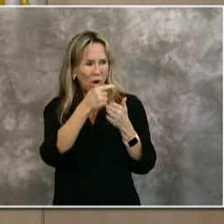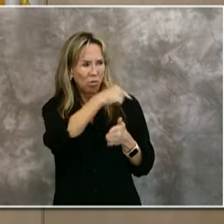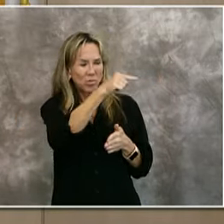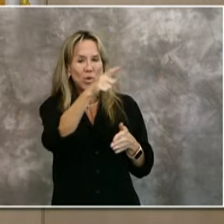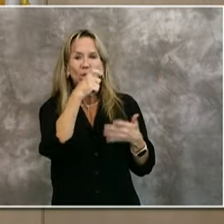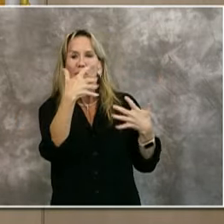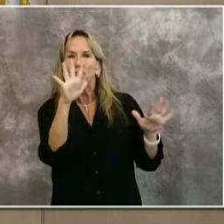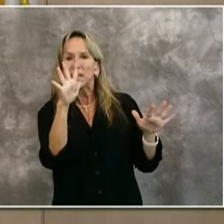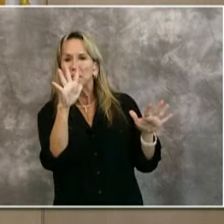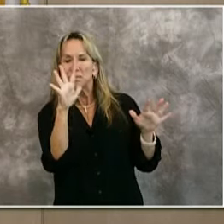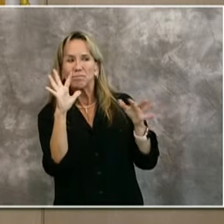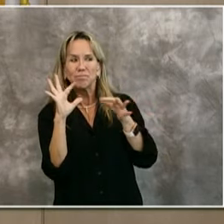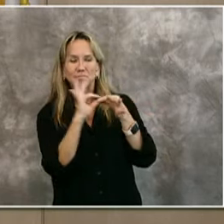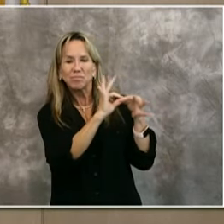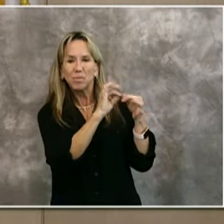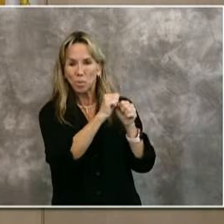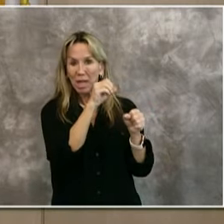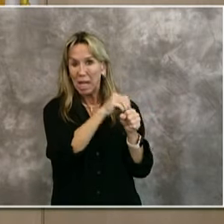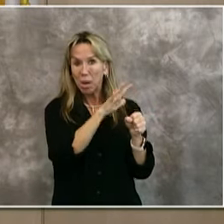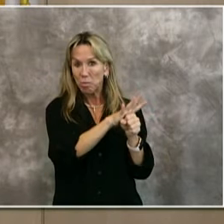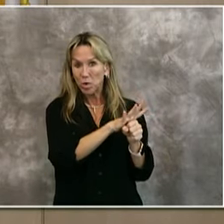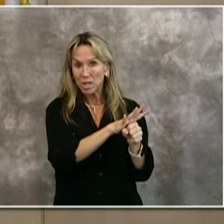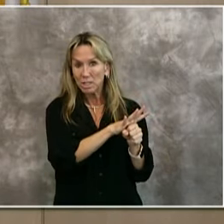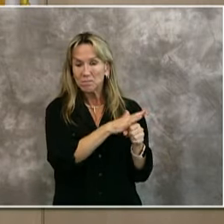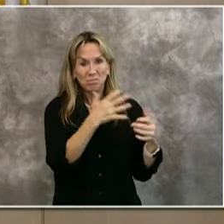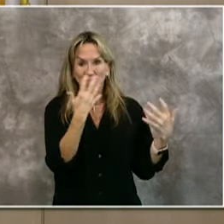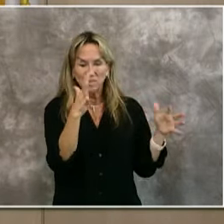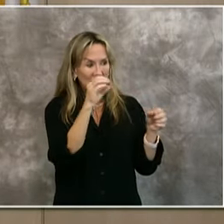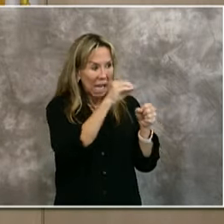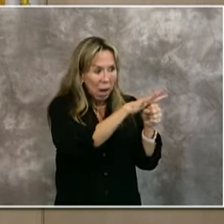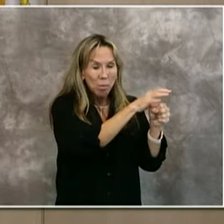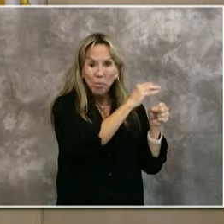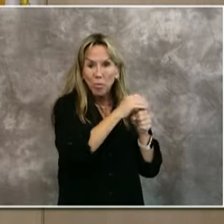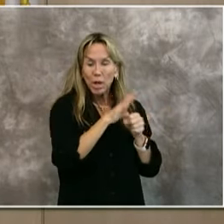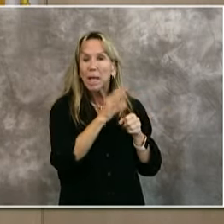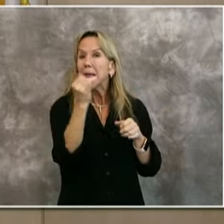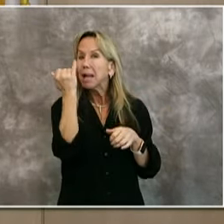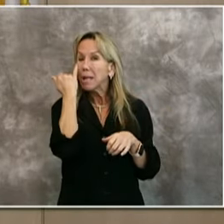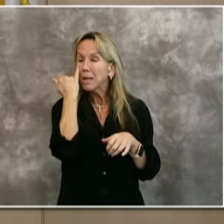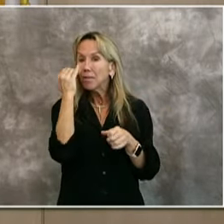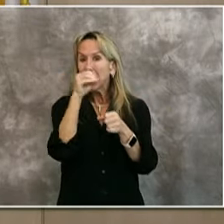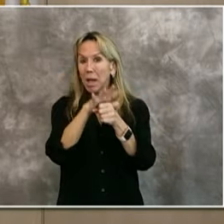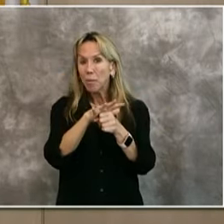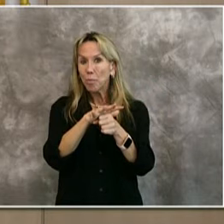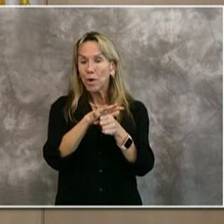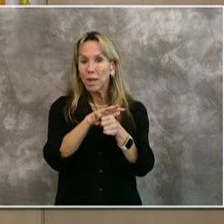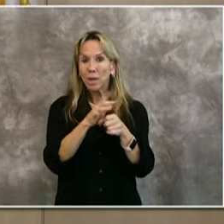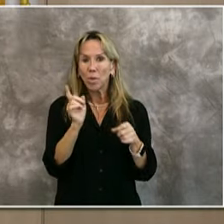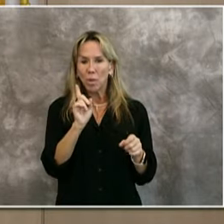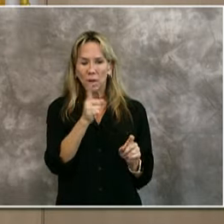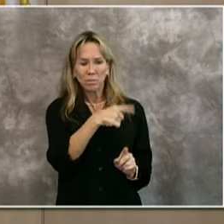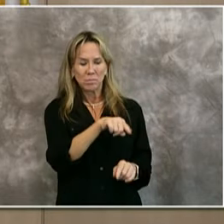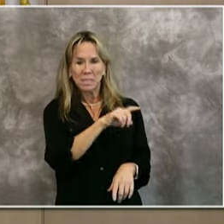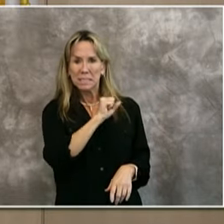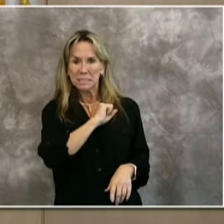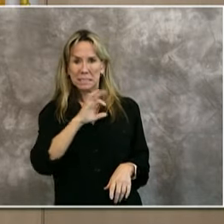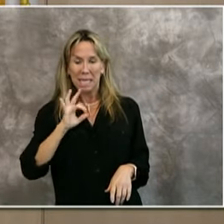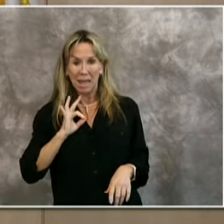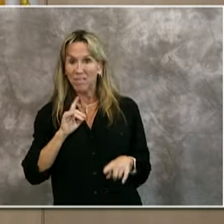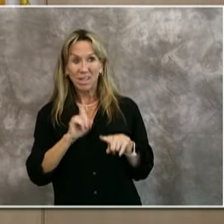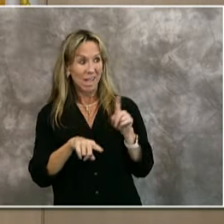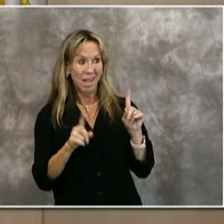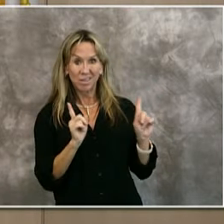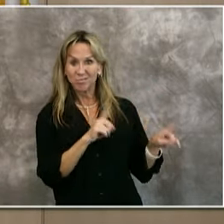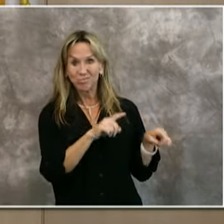associated. And also, if the outbreak becomes to the point where staff are not able to